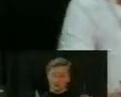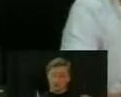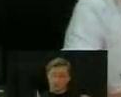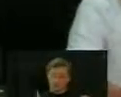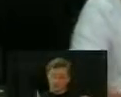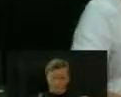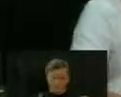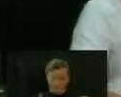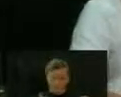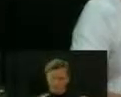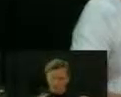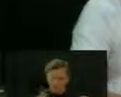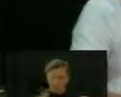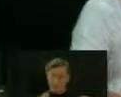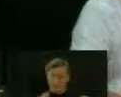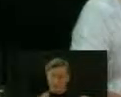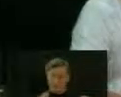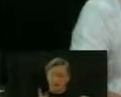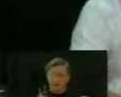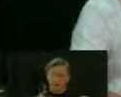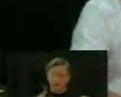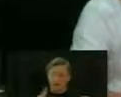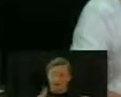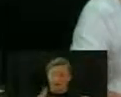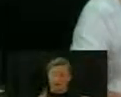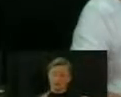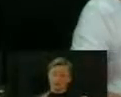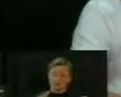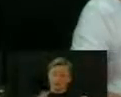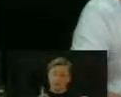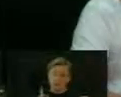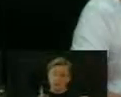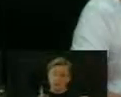Commissioner Lambert? Commissioner Kaywood? No.